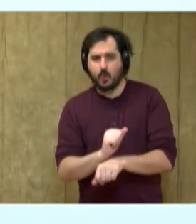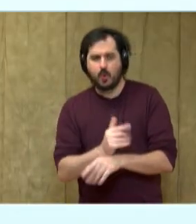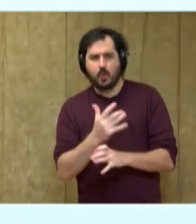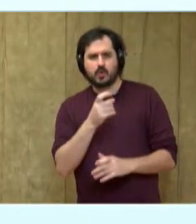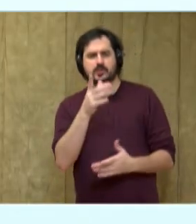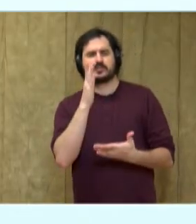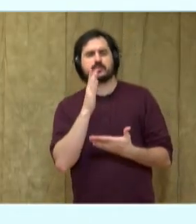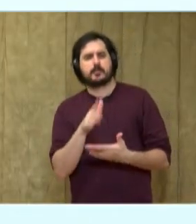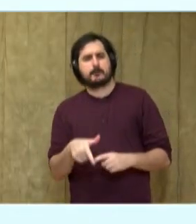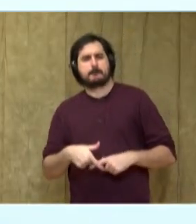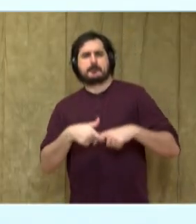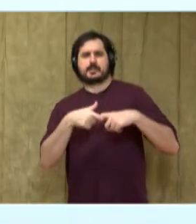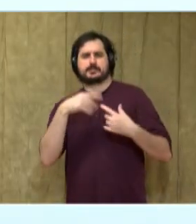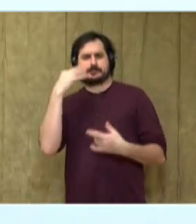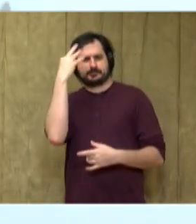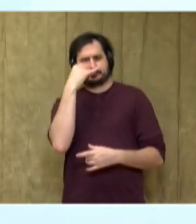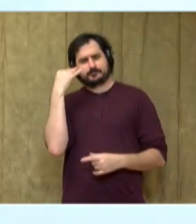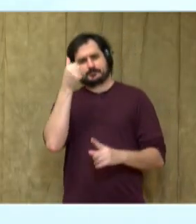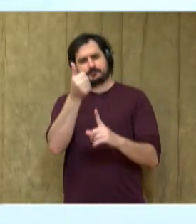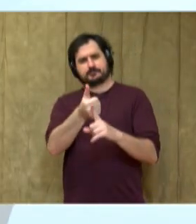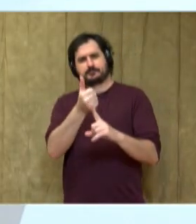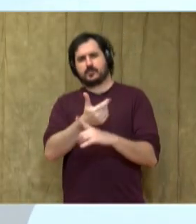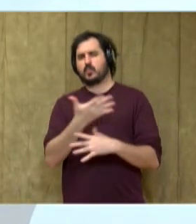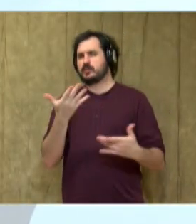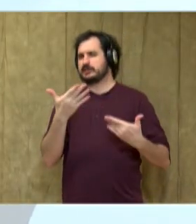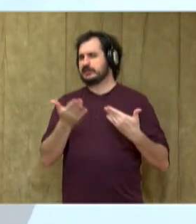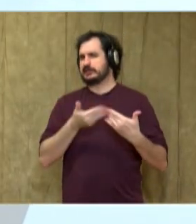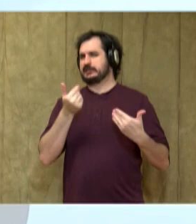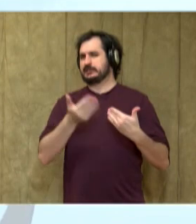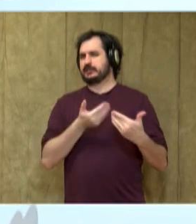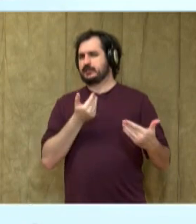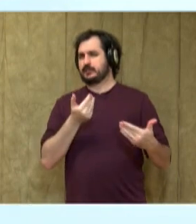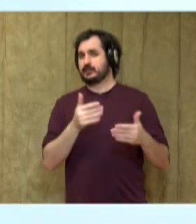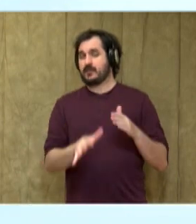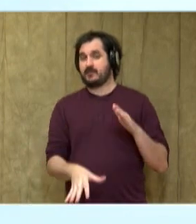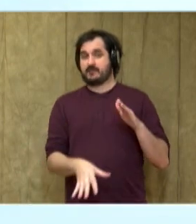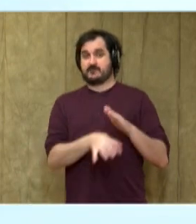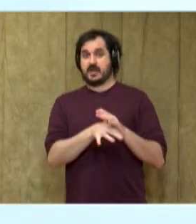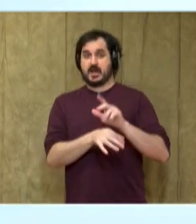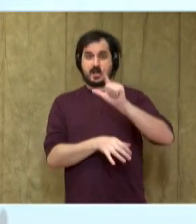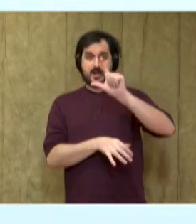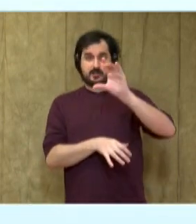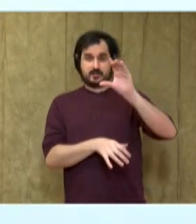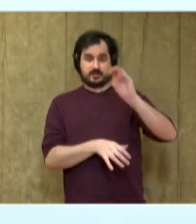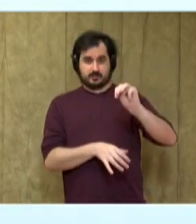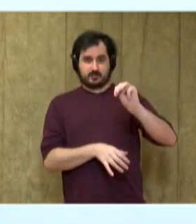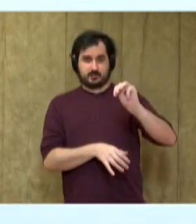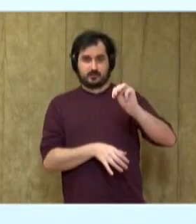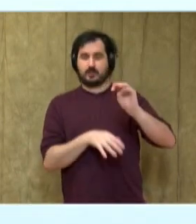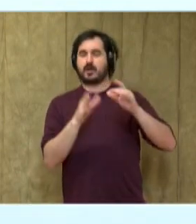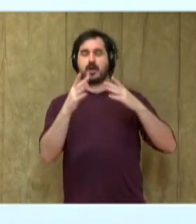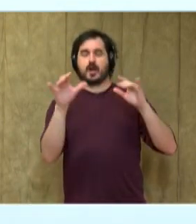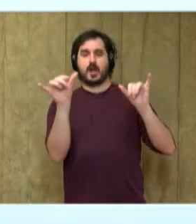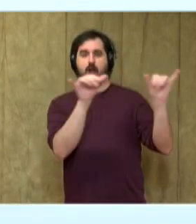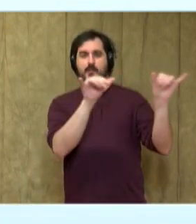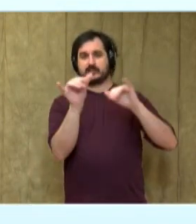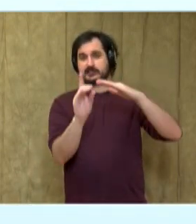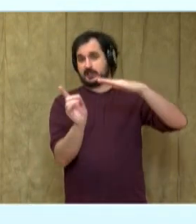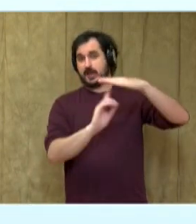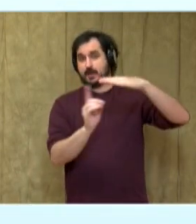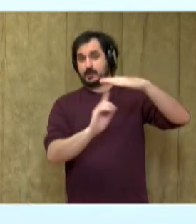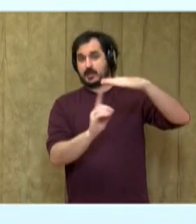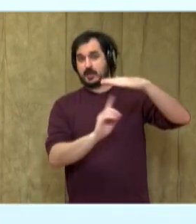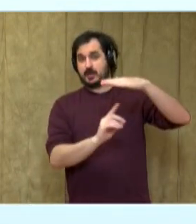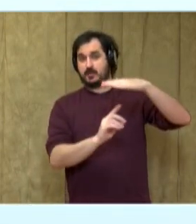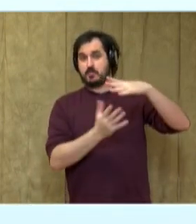to me? Finding the common denominator like we showed you today, maybe drawing it out on